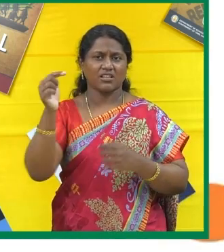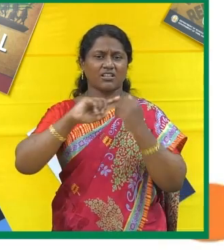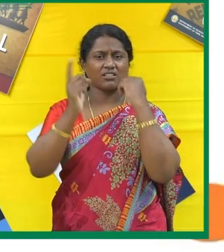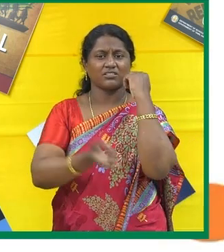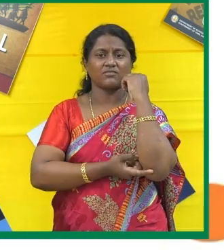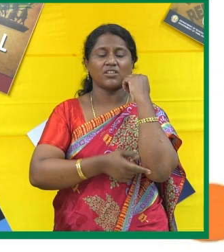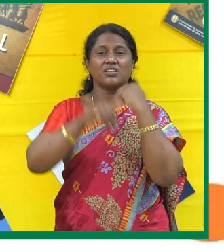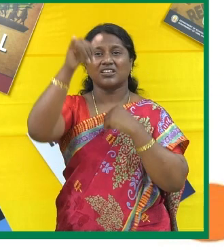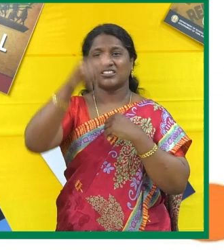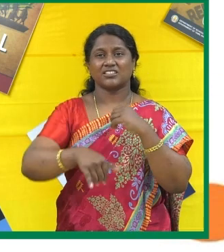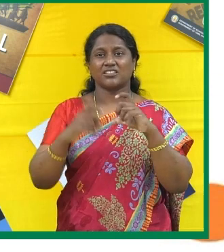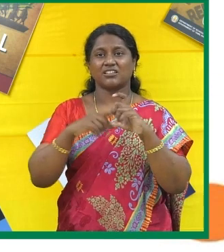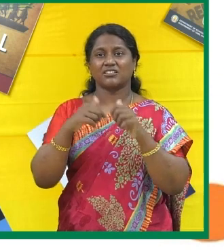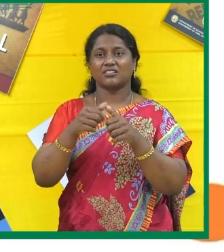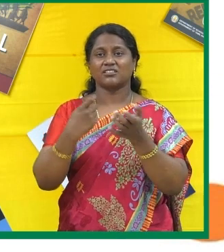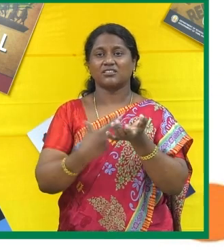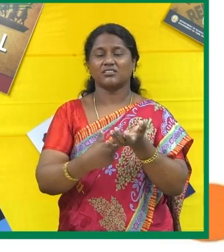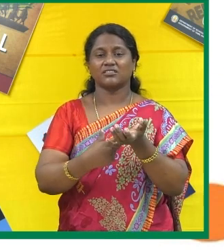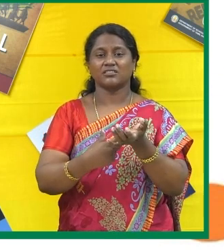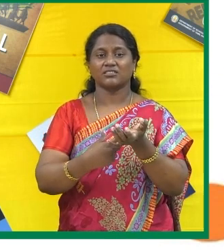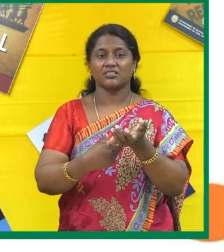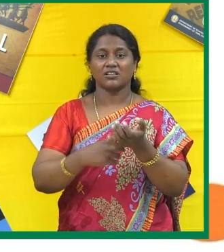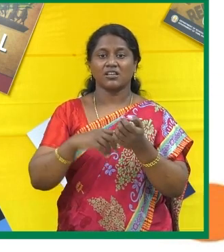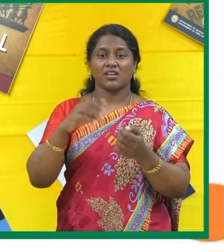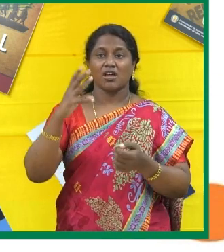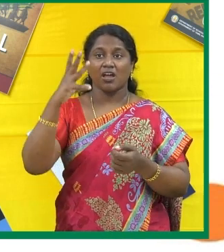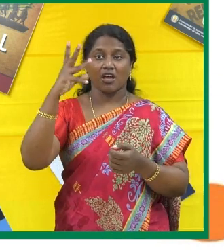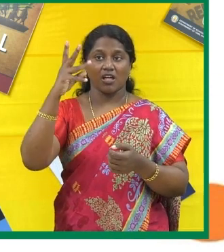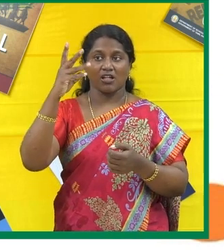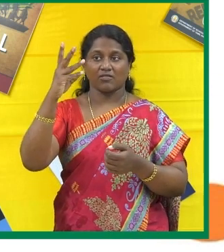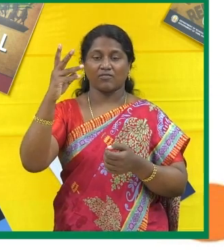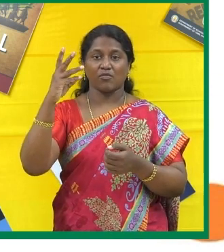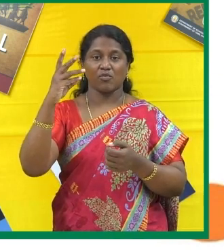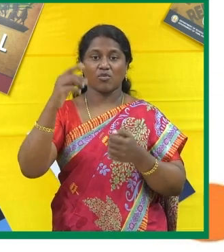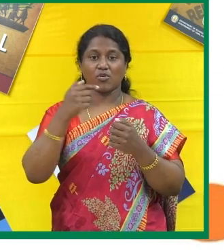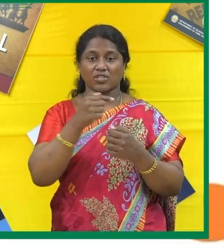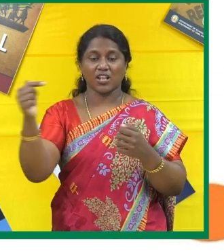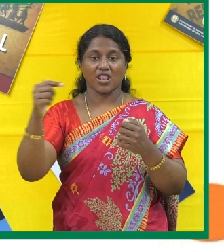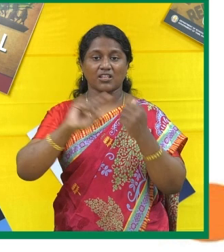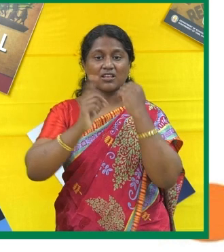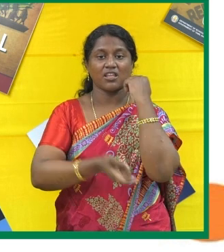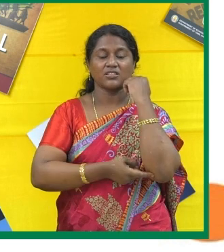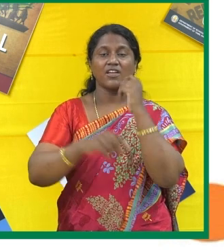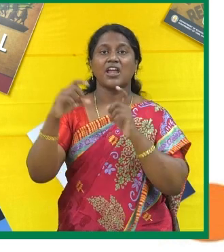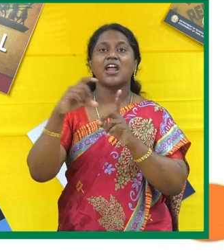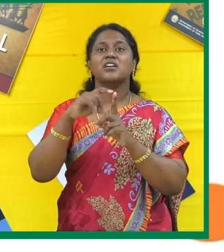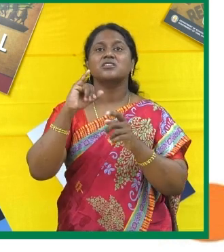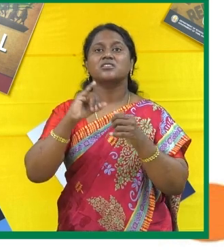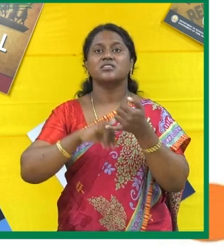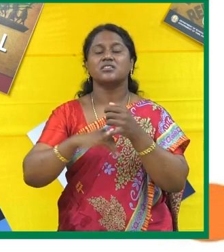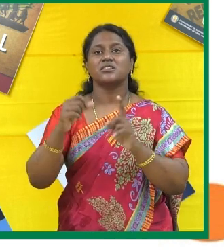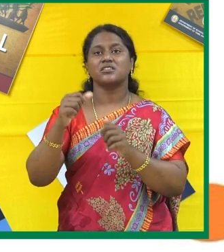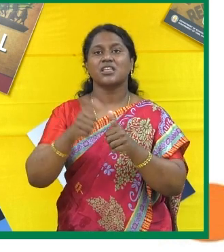word, year. Then you see, 4th line, last word, disappear. Year,